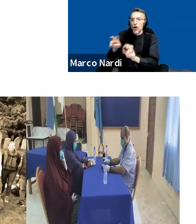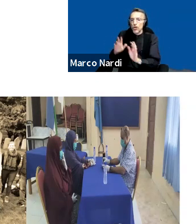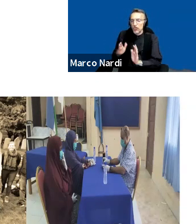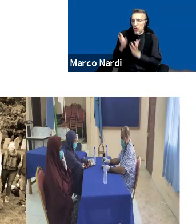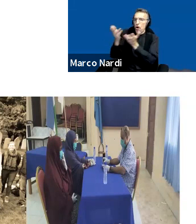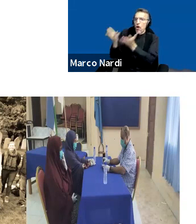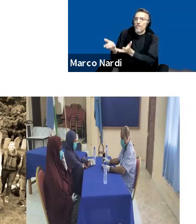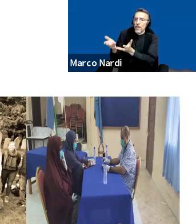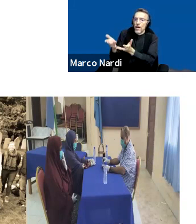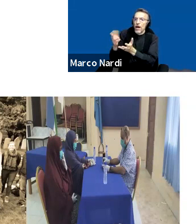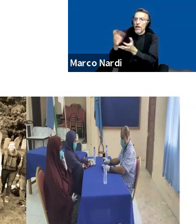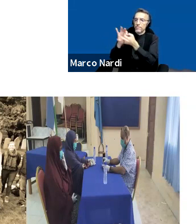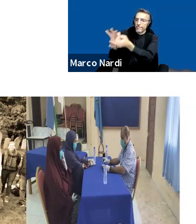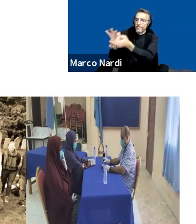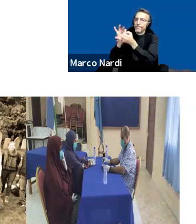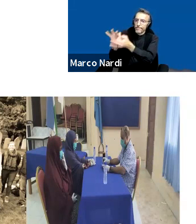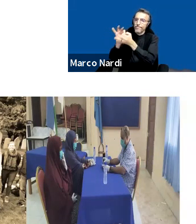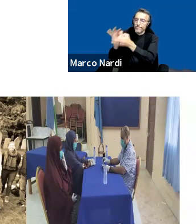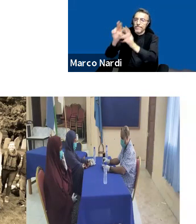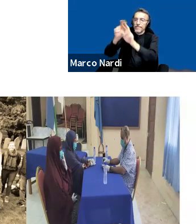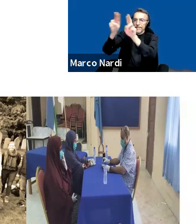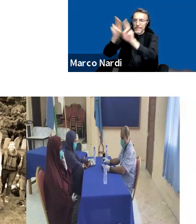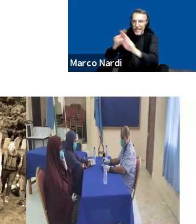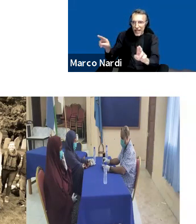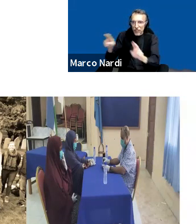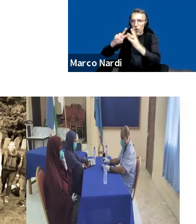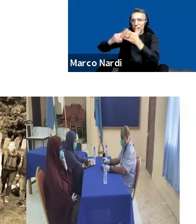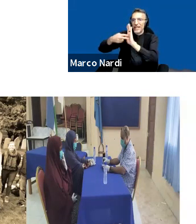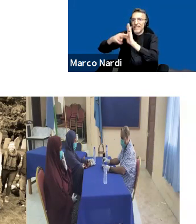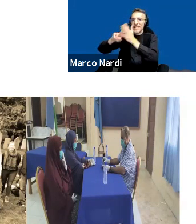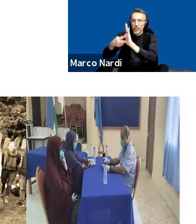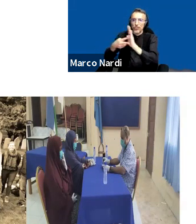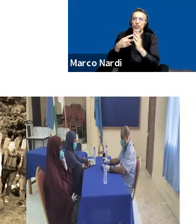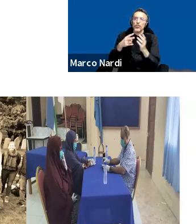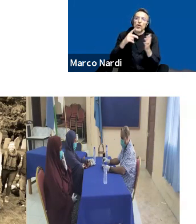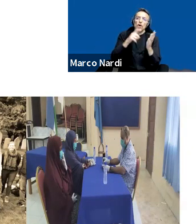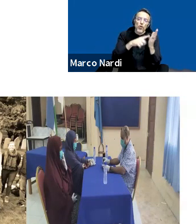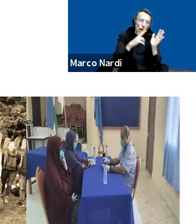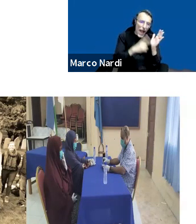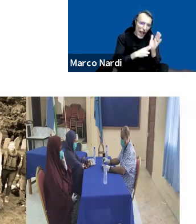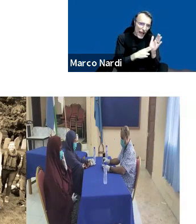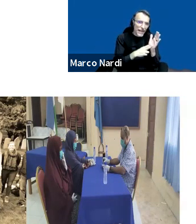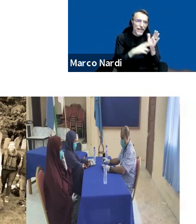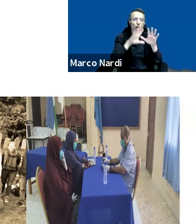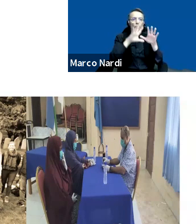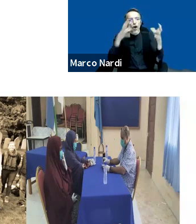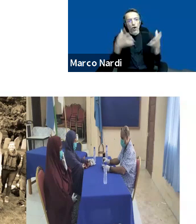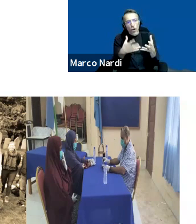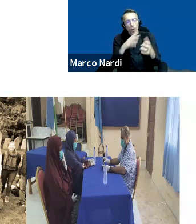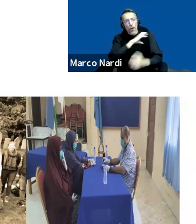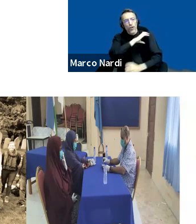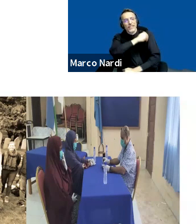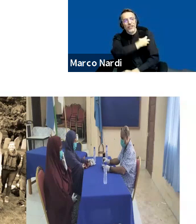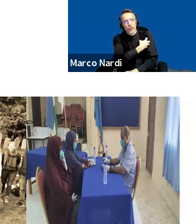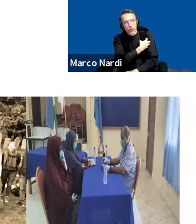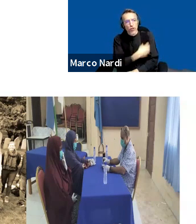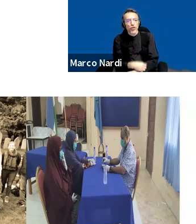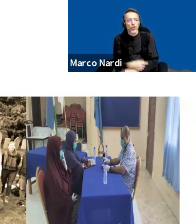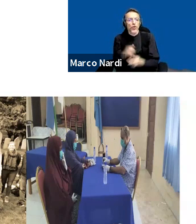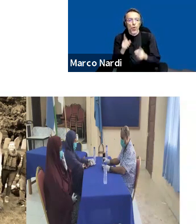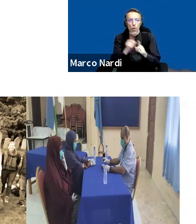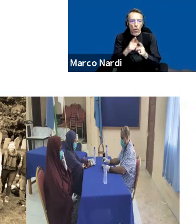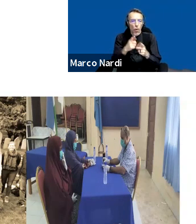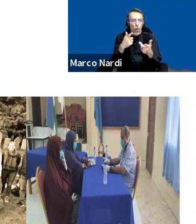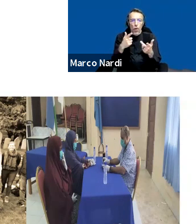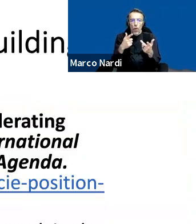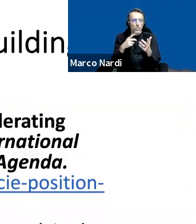international organizations, United Nations, global trade unions, national governments, on issues related to international